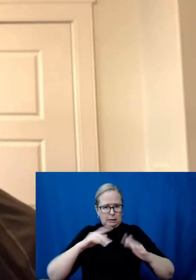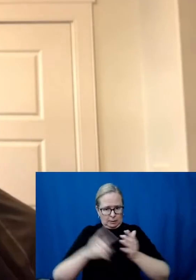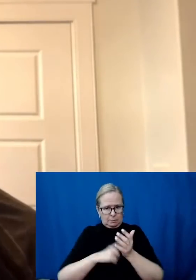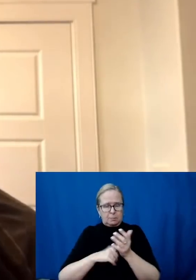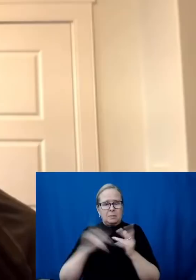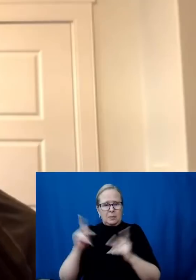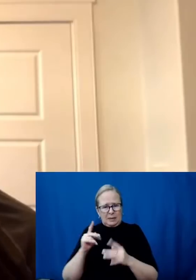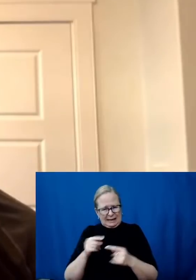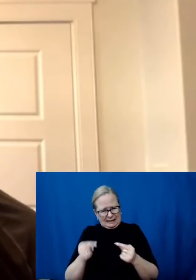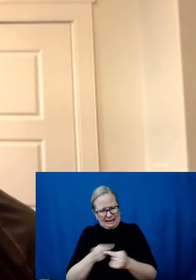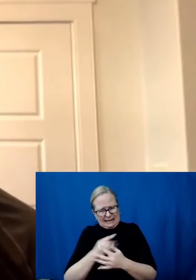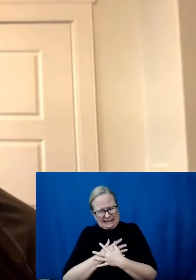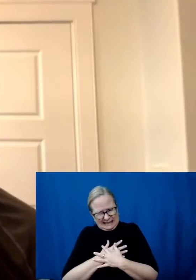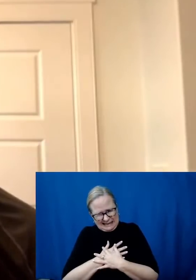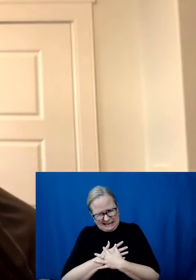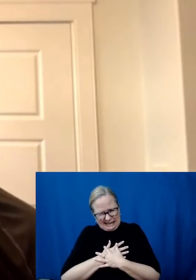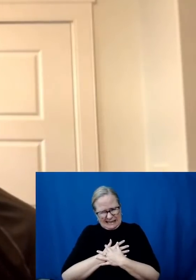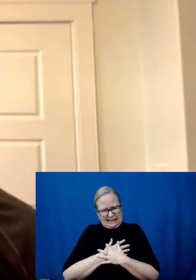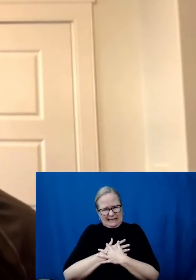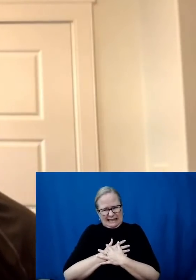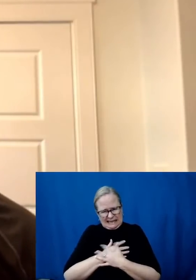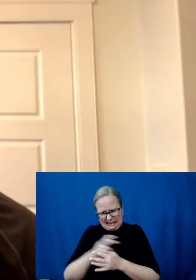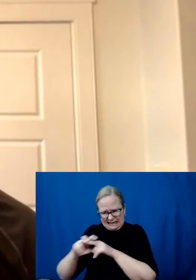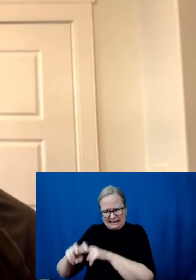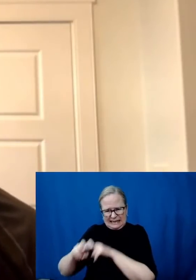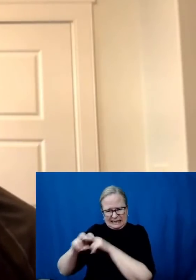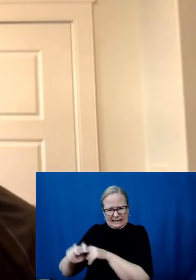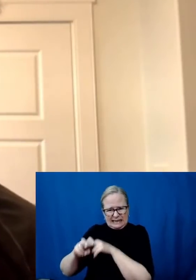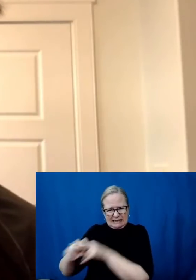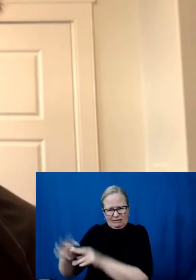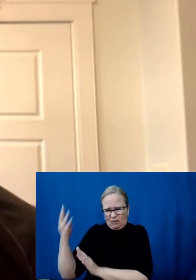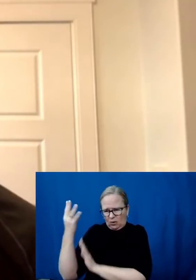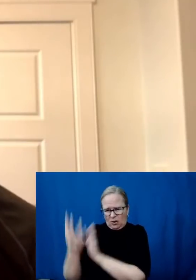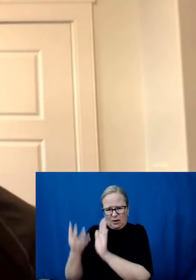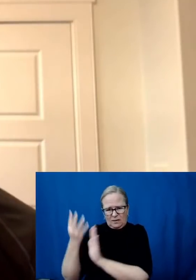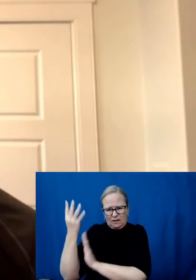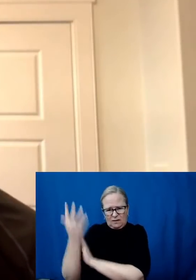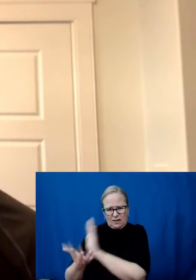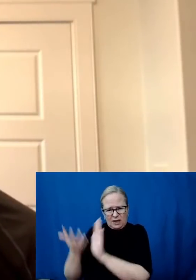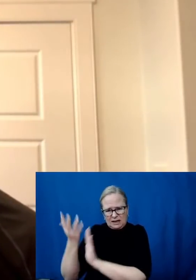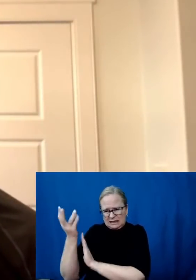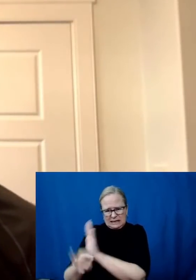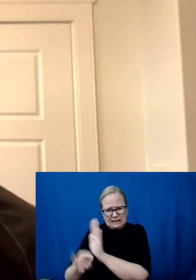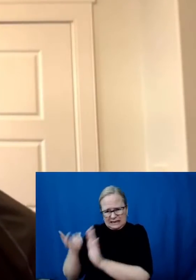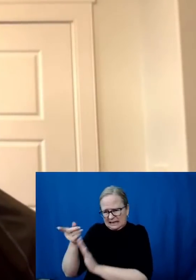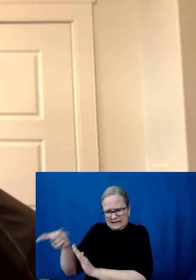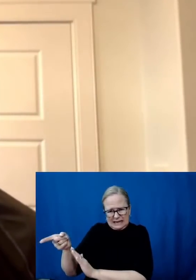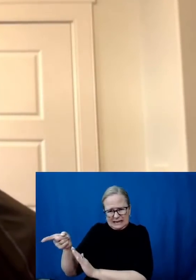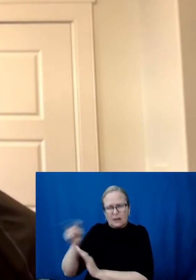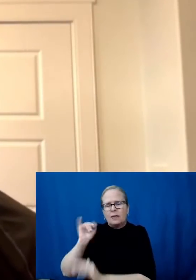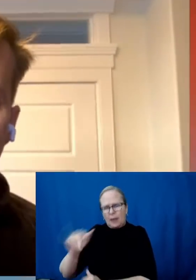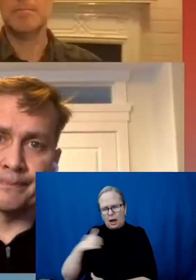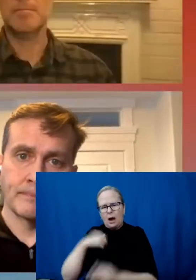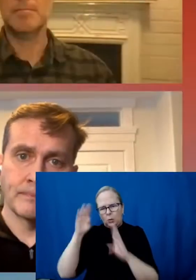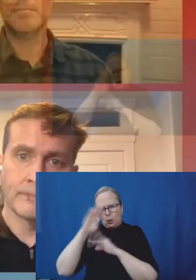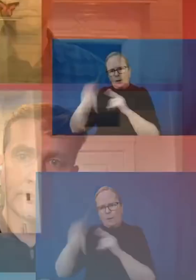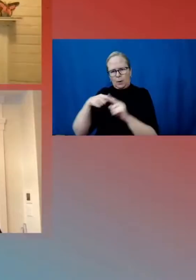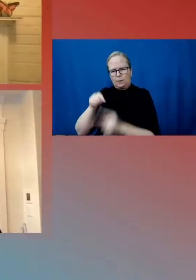chest pains are waiting 4, 5, 6 hours to get seen for time sensitive care. That kind of stuff trickles out. So that's what I worry